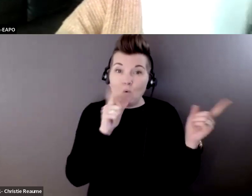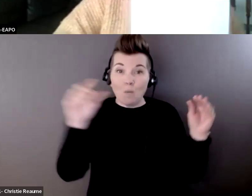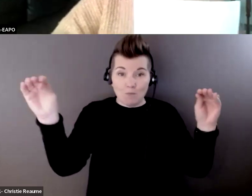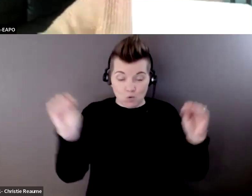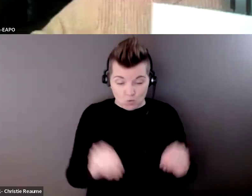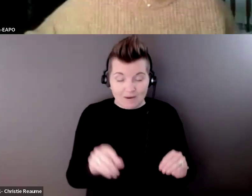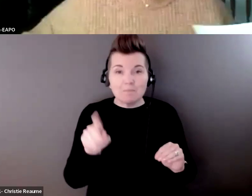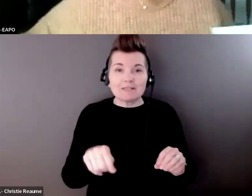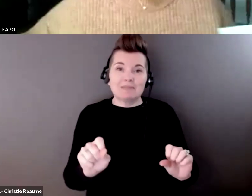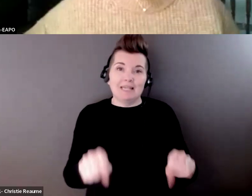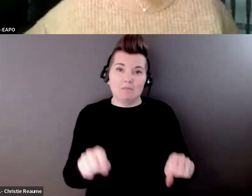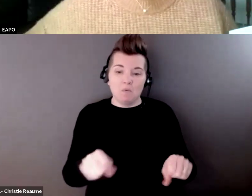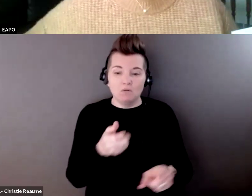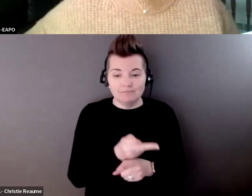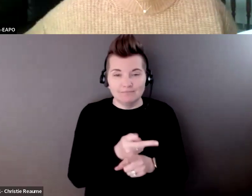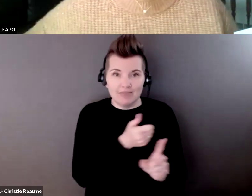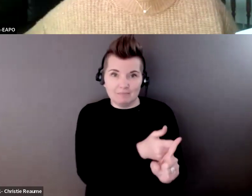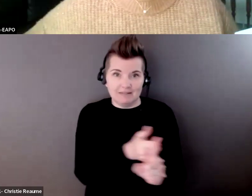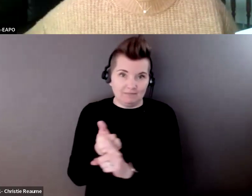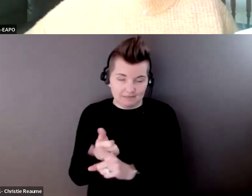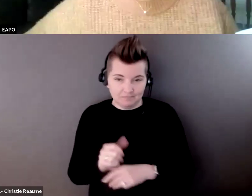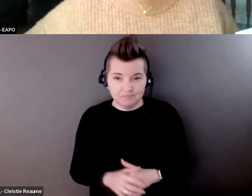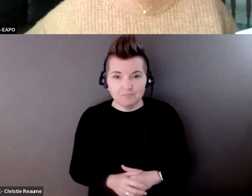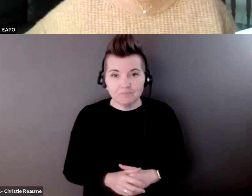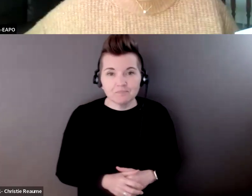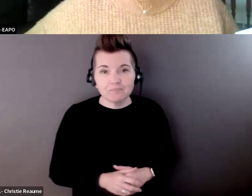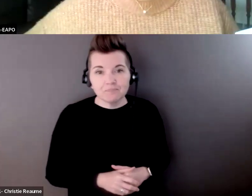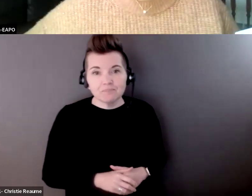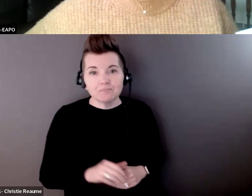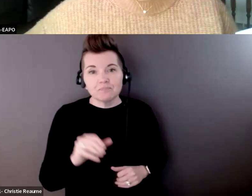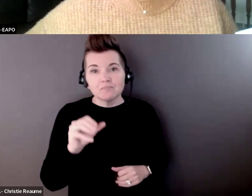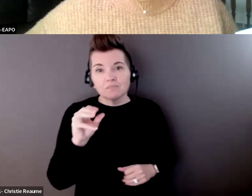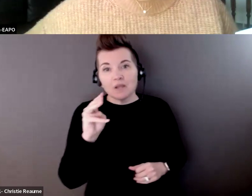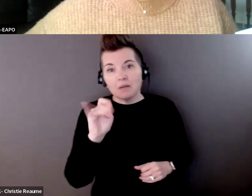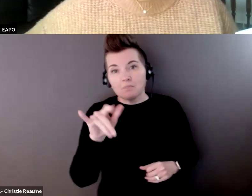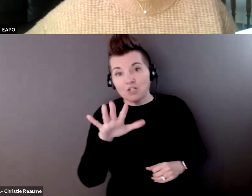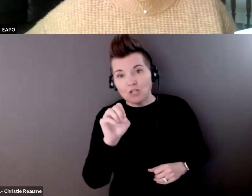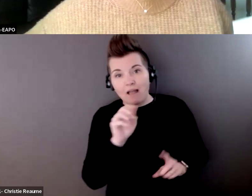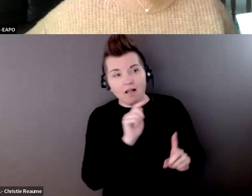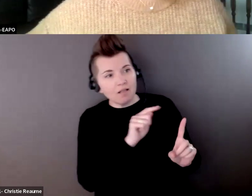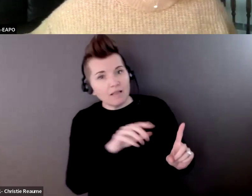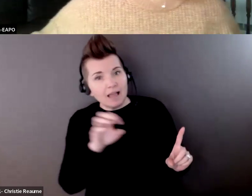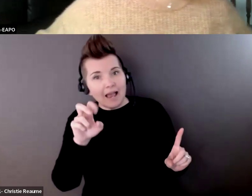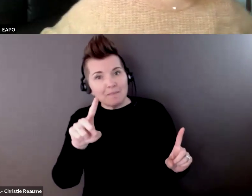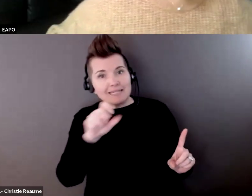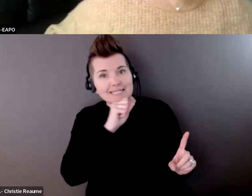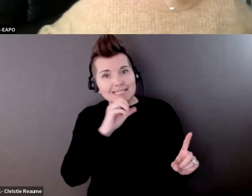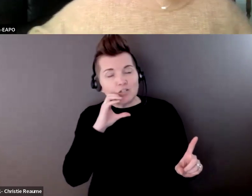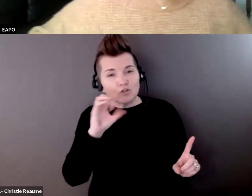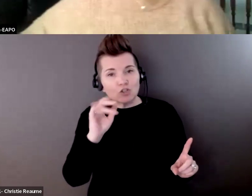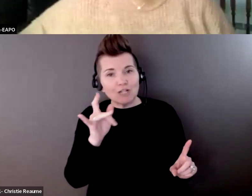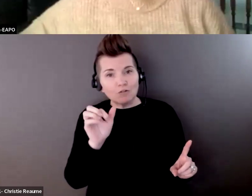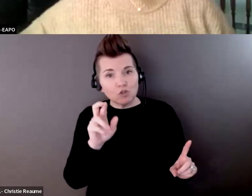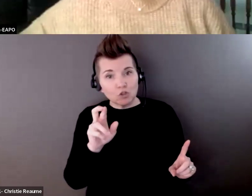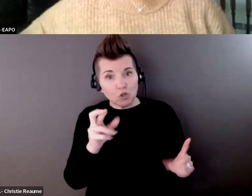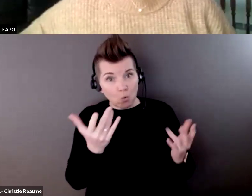Yeah. And a question for Michele. Do you currently have a wait list with the Edmonton Senior Shelter?